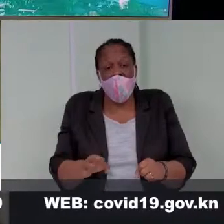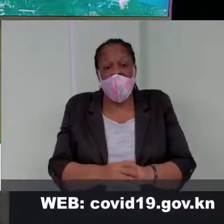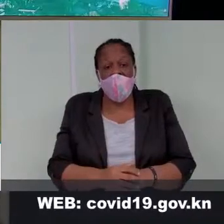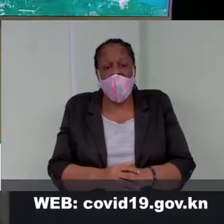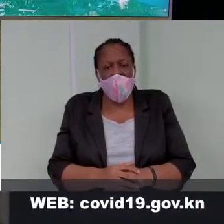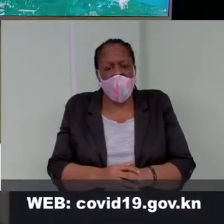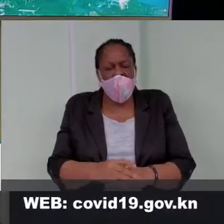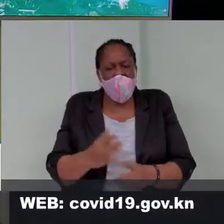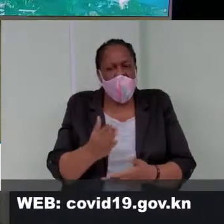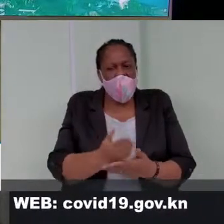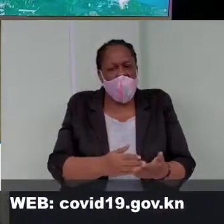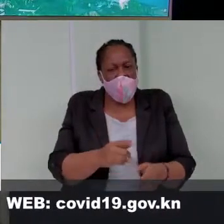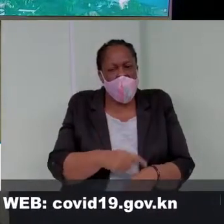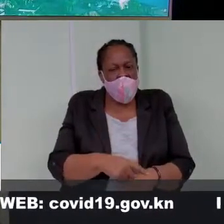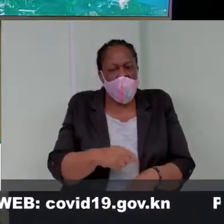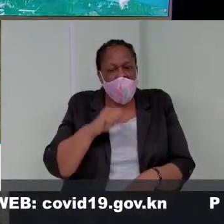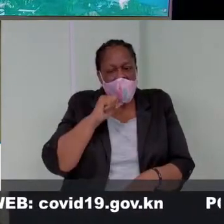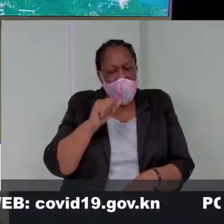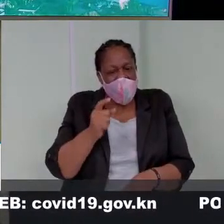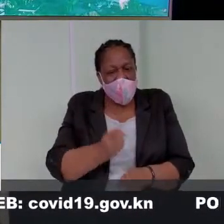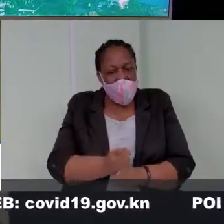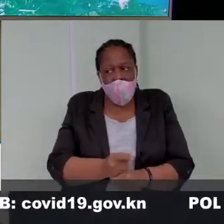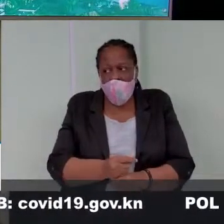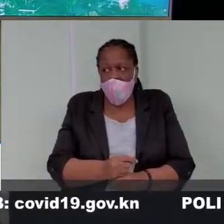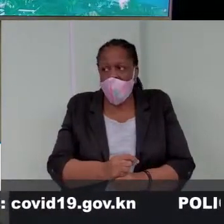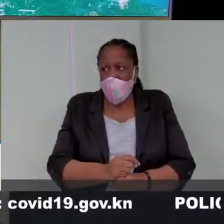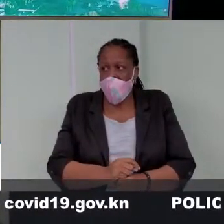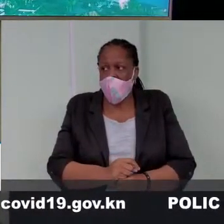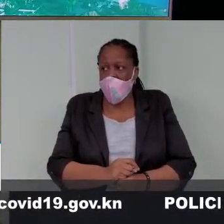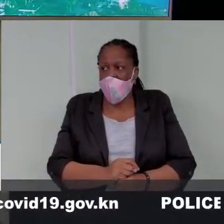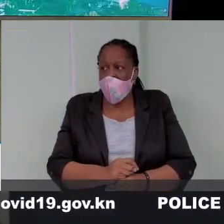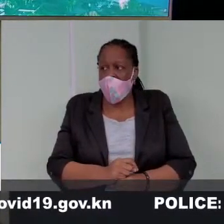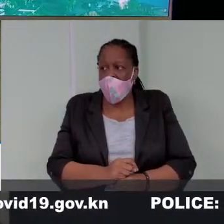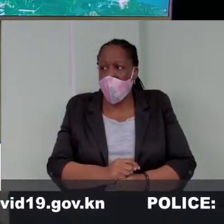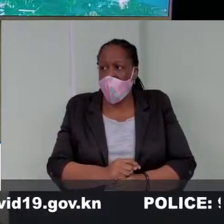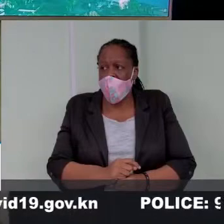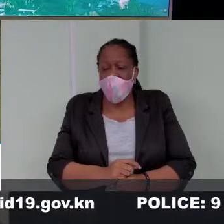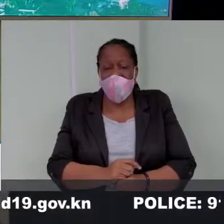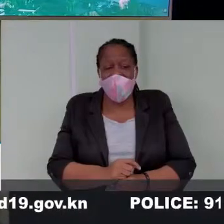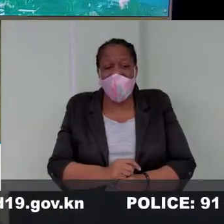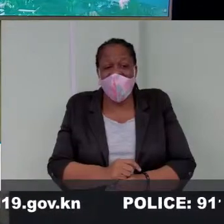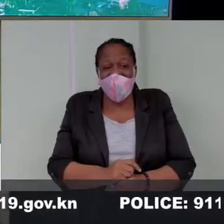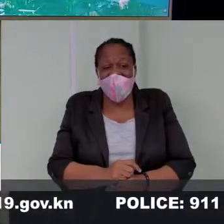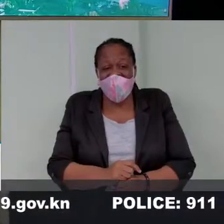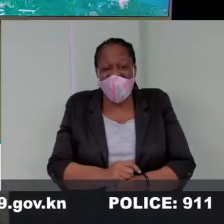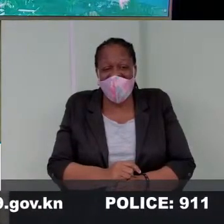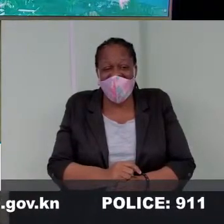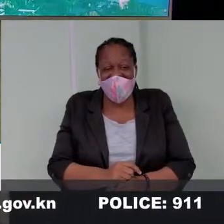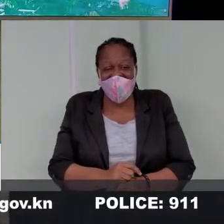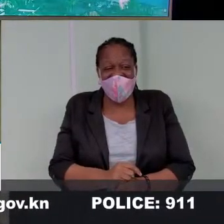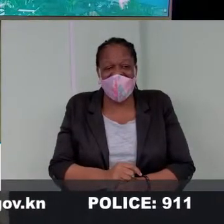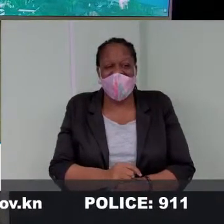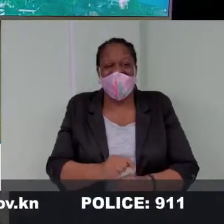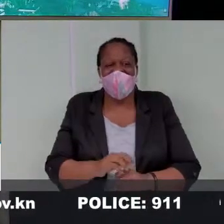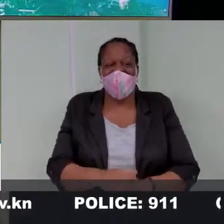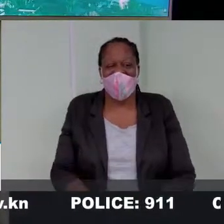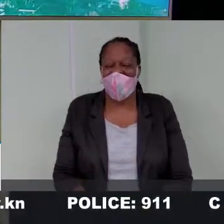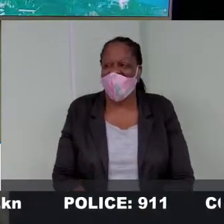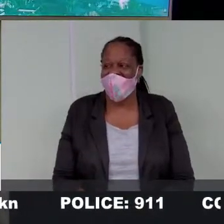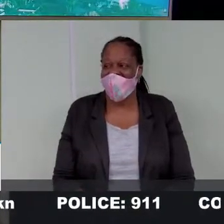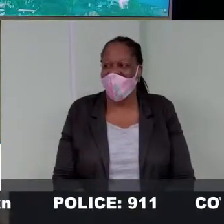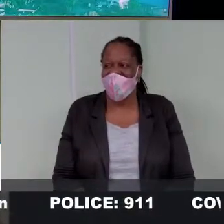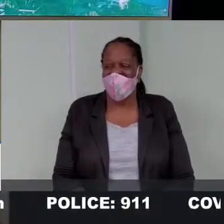And lastly, I don't understand why Les White took me for Dr. Laws, but I will take up that with him after this